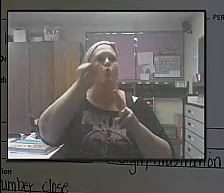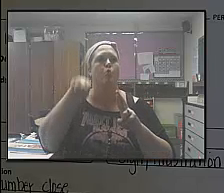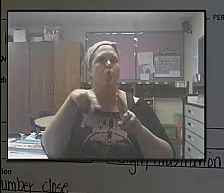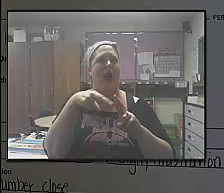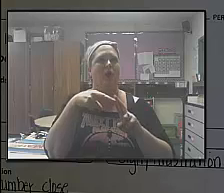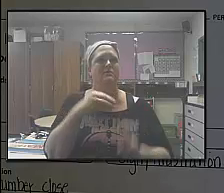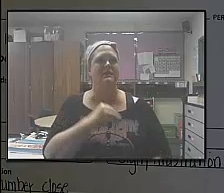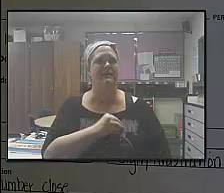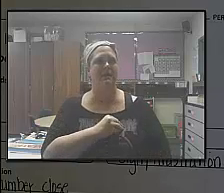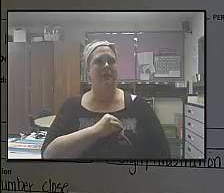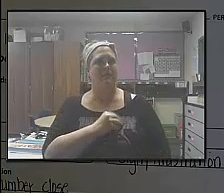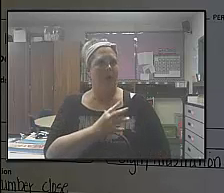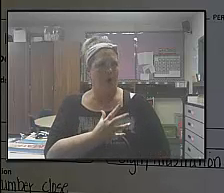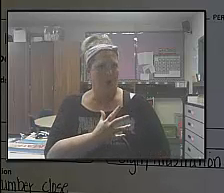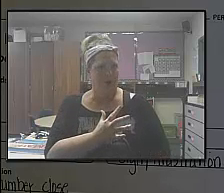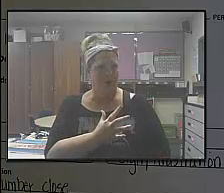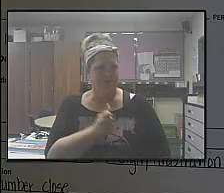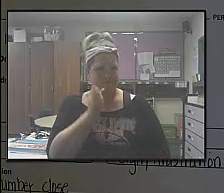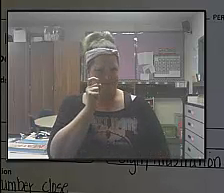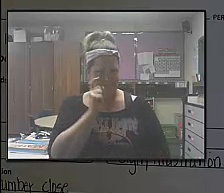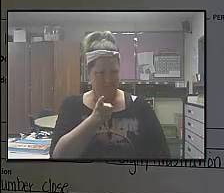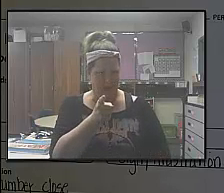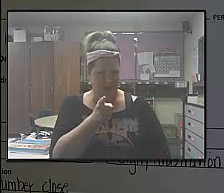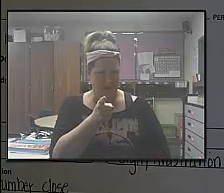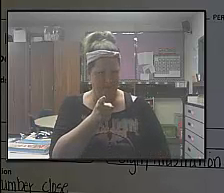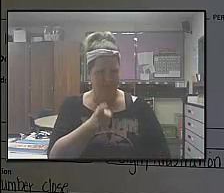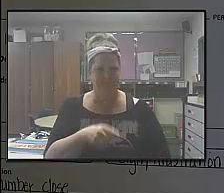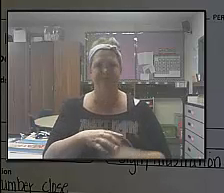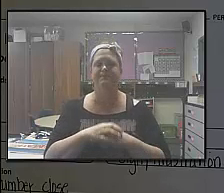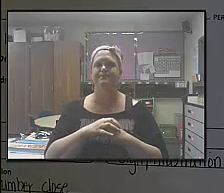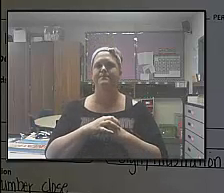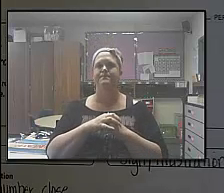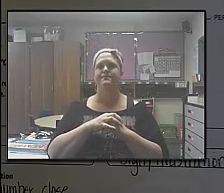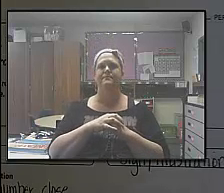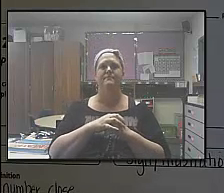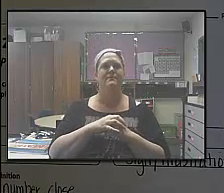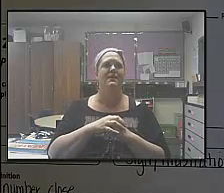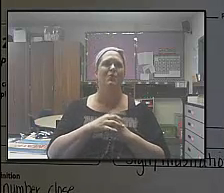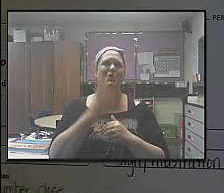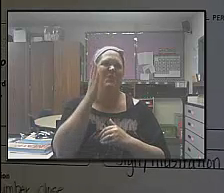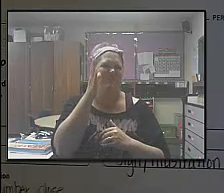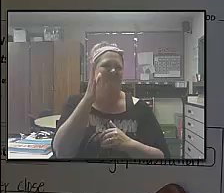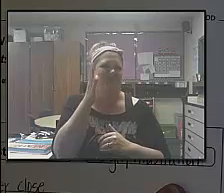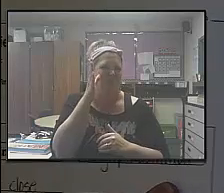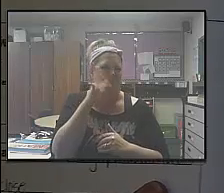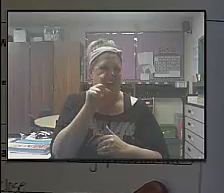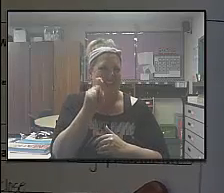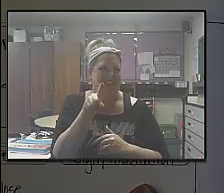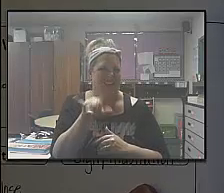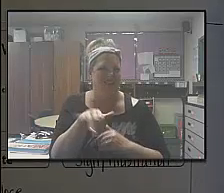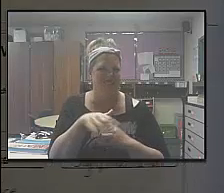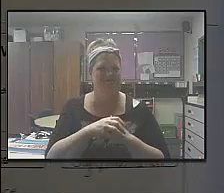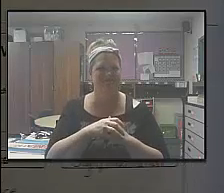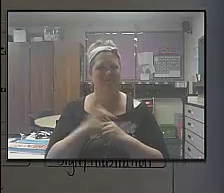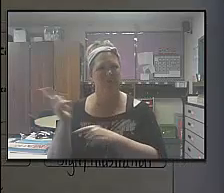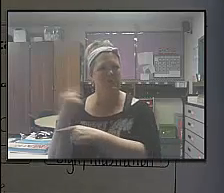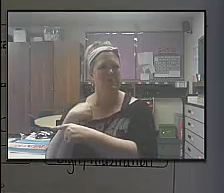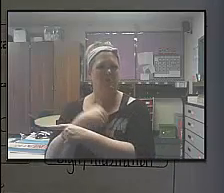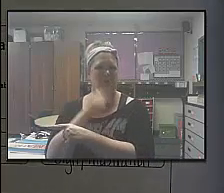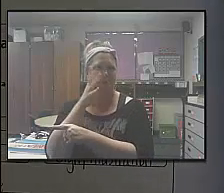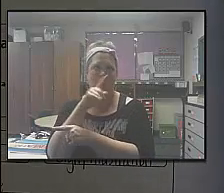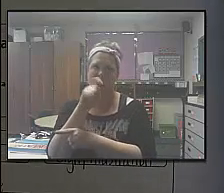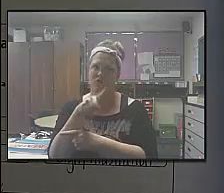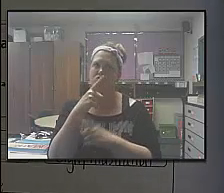the rounding decimal. Got it? There's no maybe. Points. We will. What do you do? Line up your So,